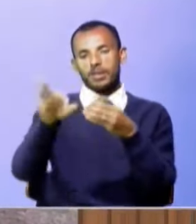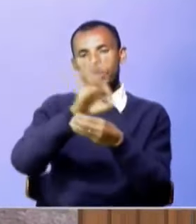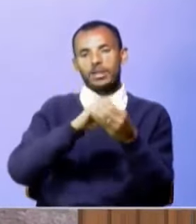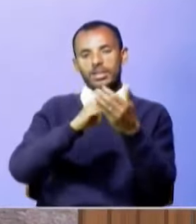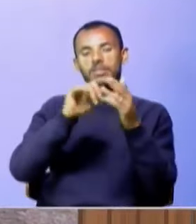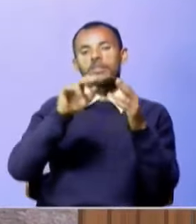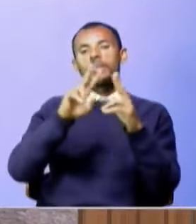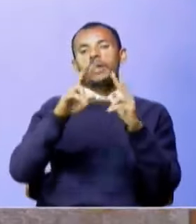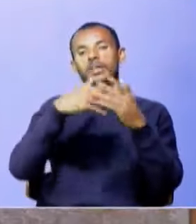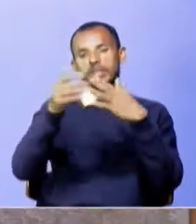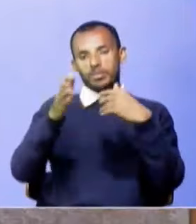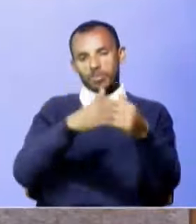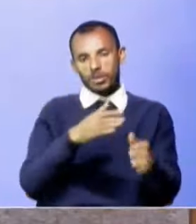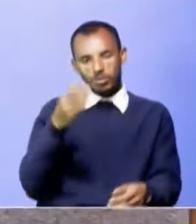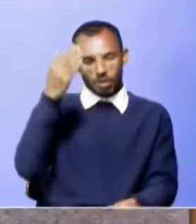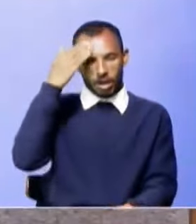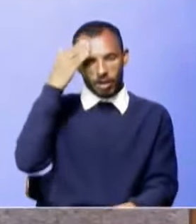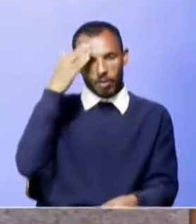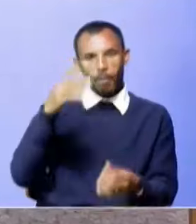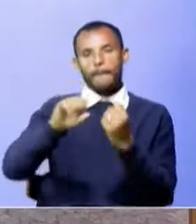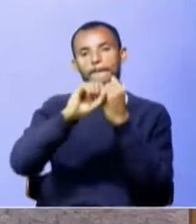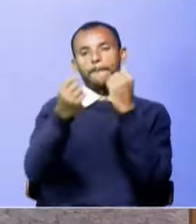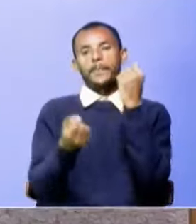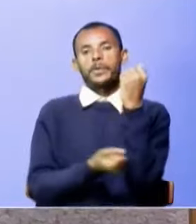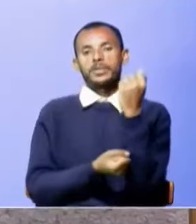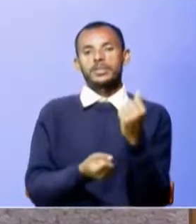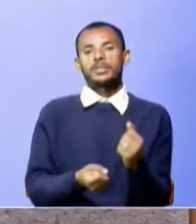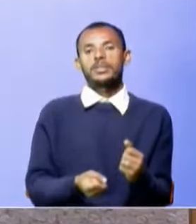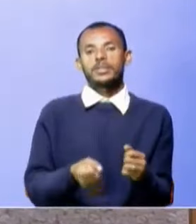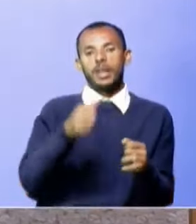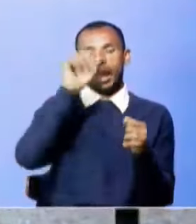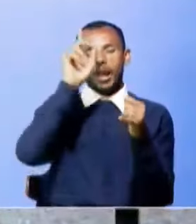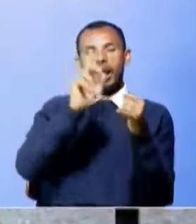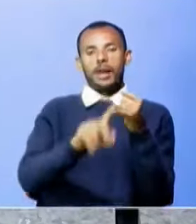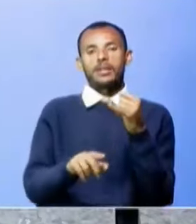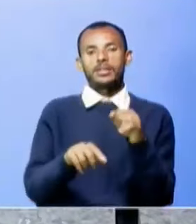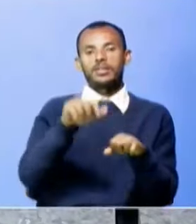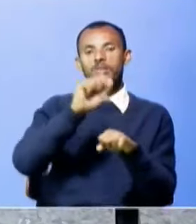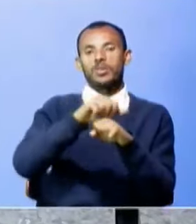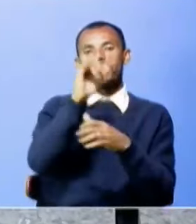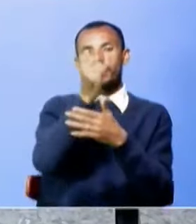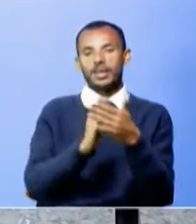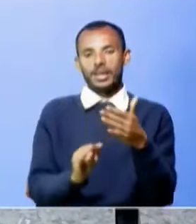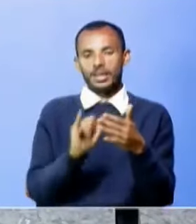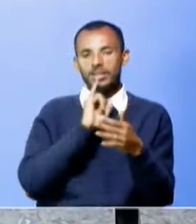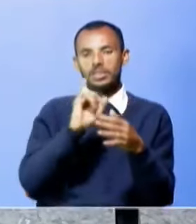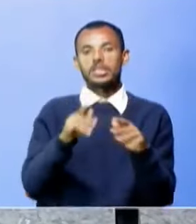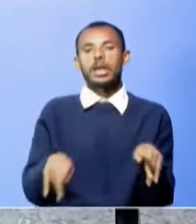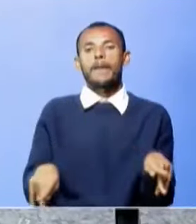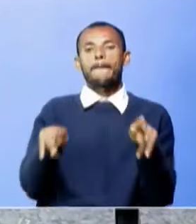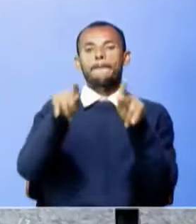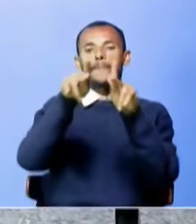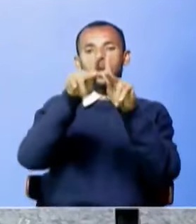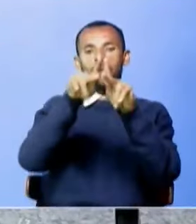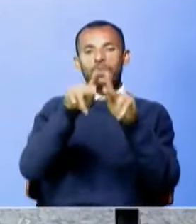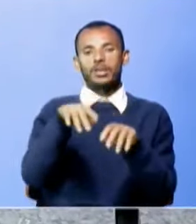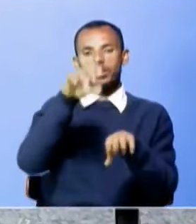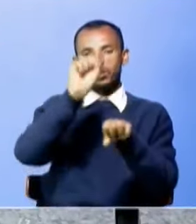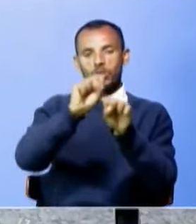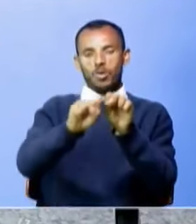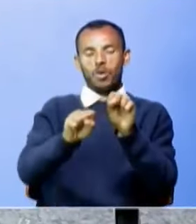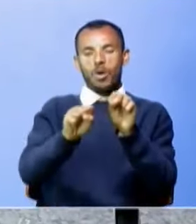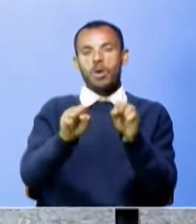to determine the area of the base, right? The last solid figure is about pyramid. So